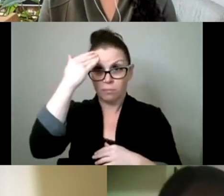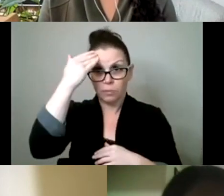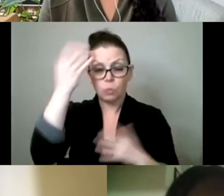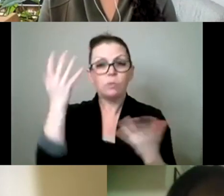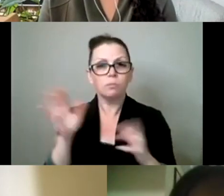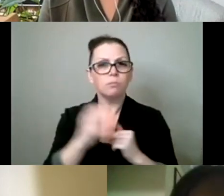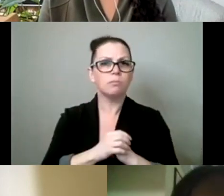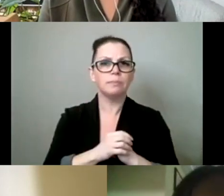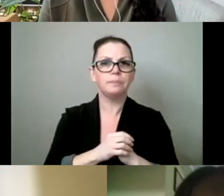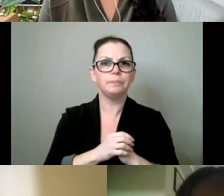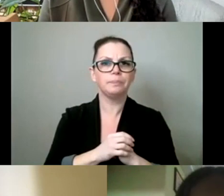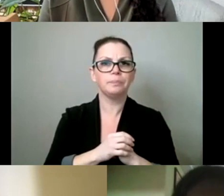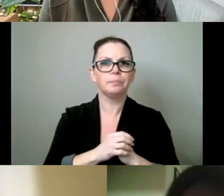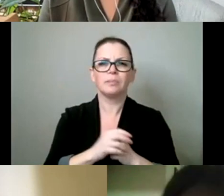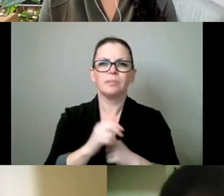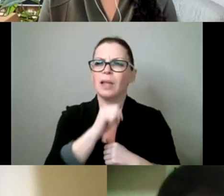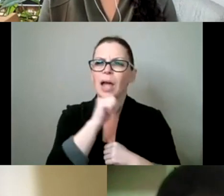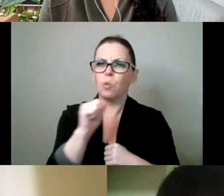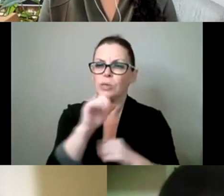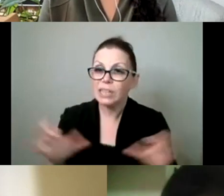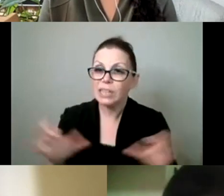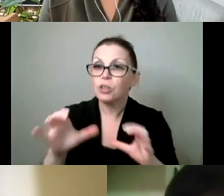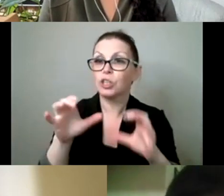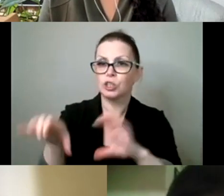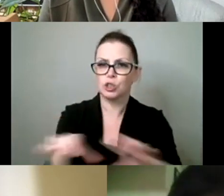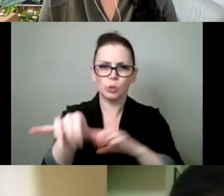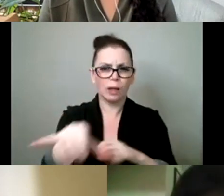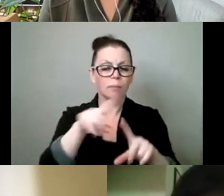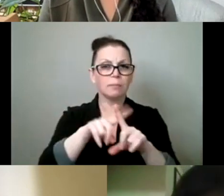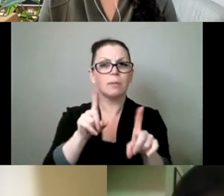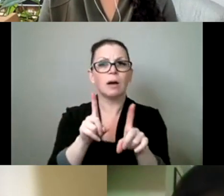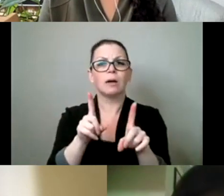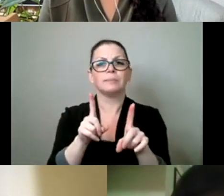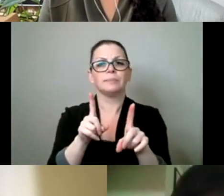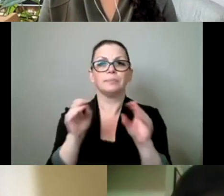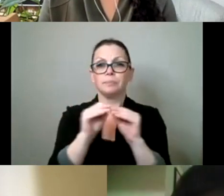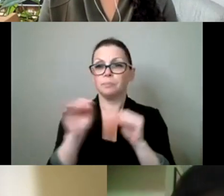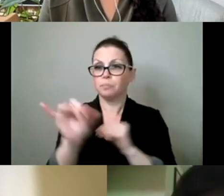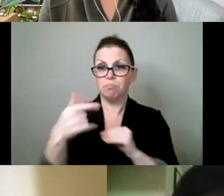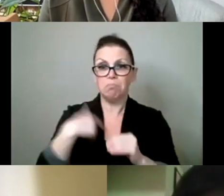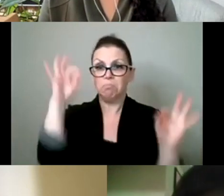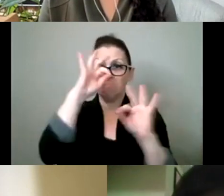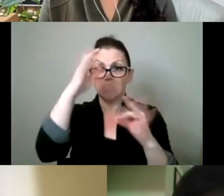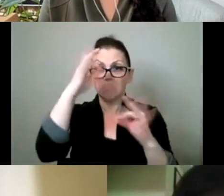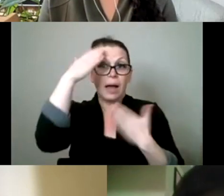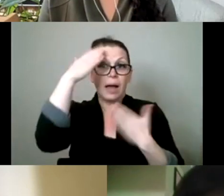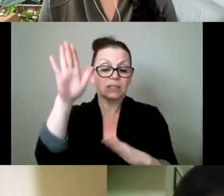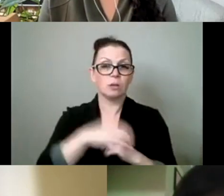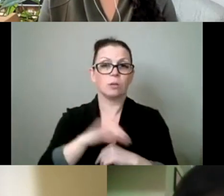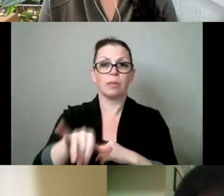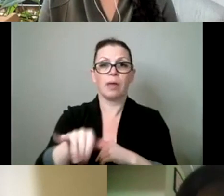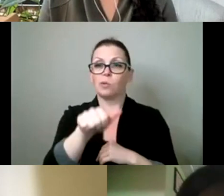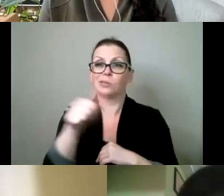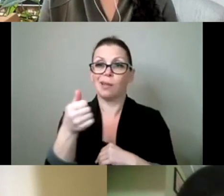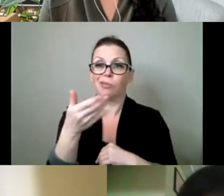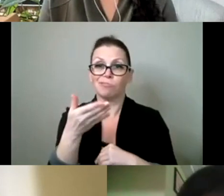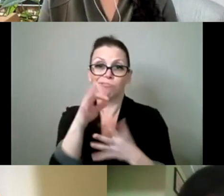And it wasn't even that I was being pushed to do it as much as I didn't know that there was anything.